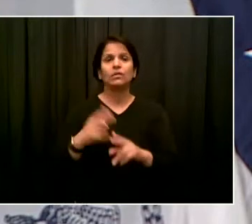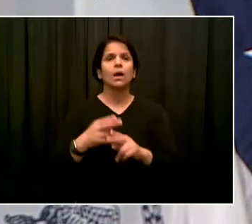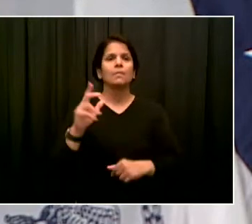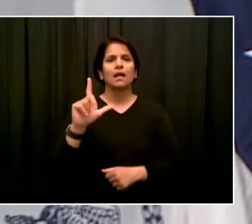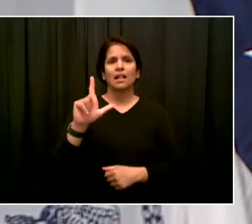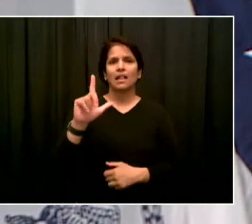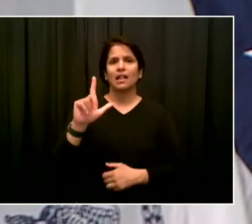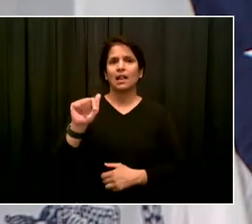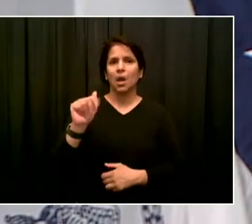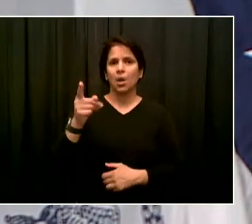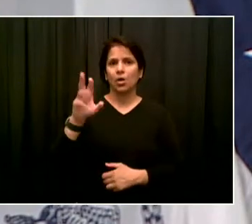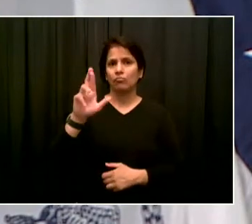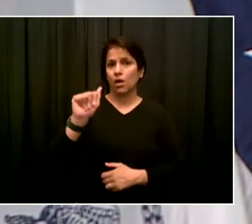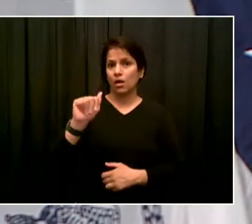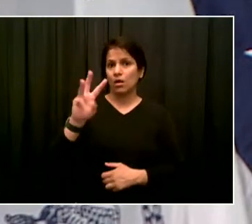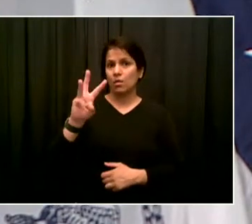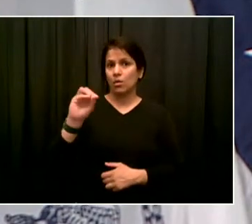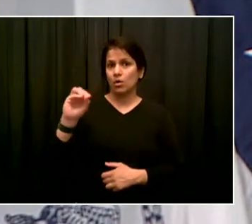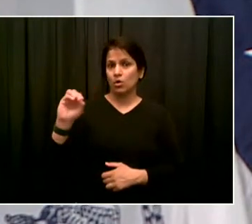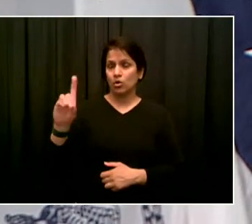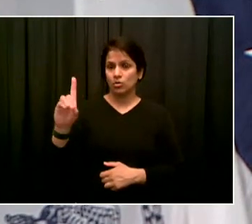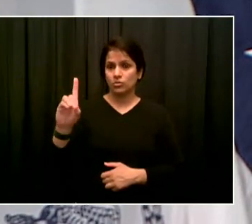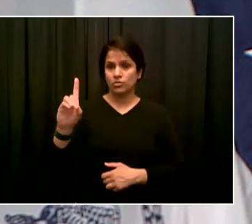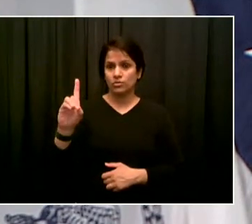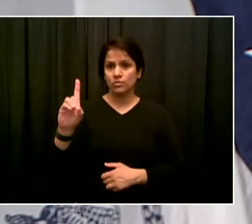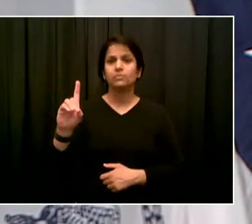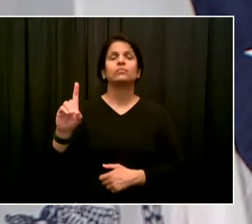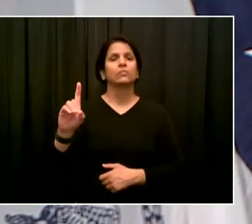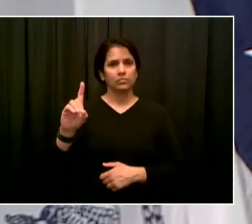now formally announcing her as our Chief